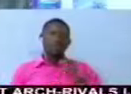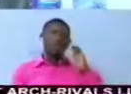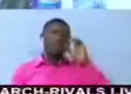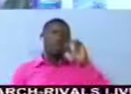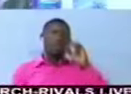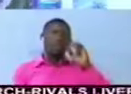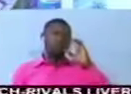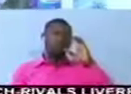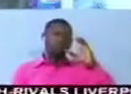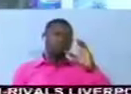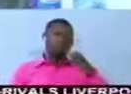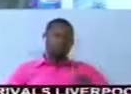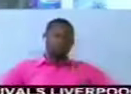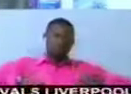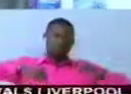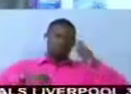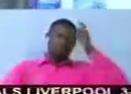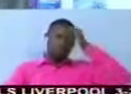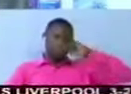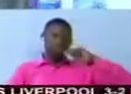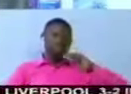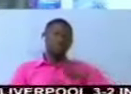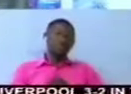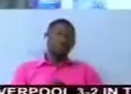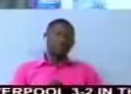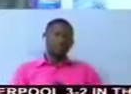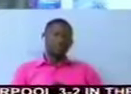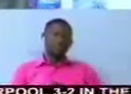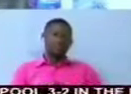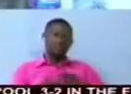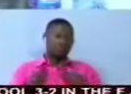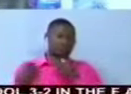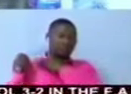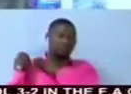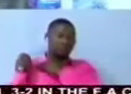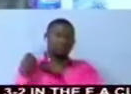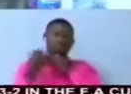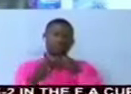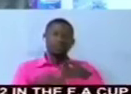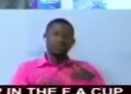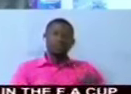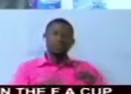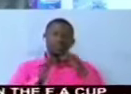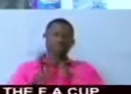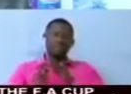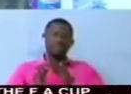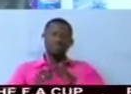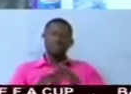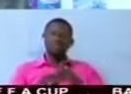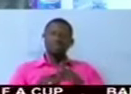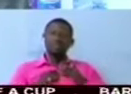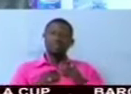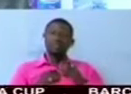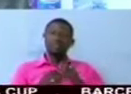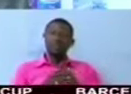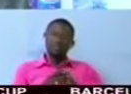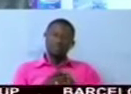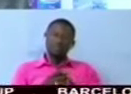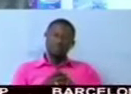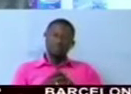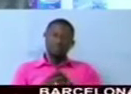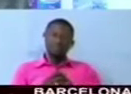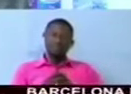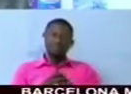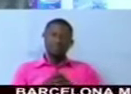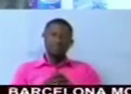lifin niñi naga jël cases yi dal xawma Sukuta Sambu was there also then who were taking the cases Sukuta Sambu or